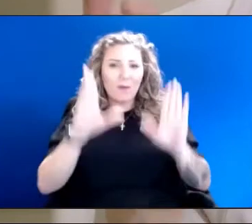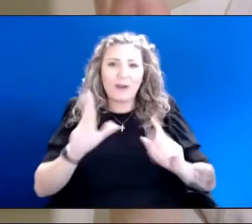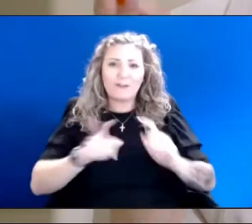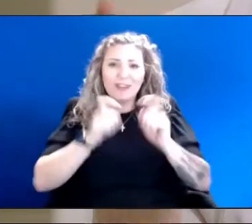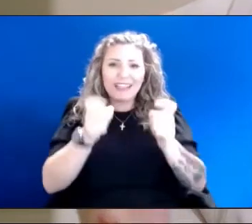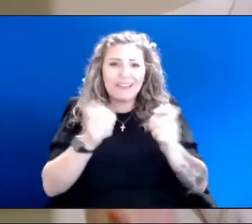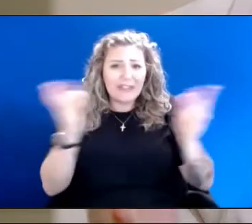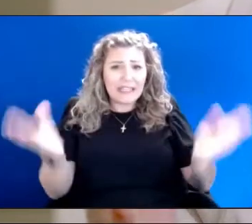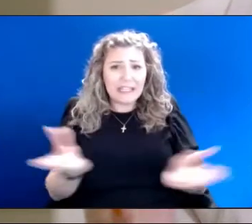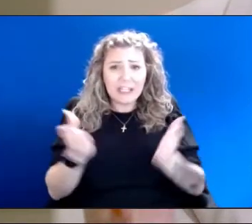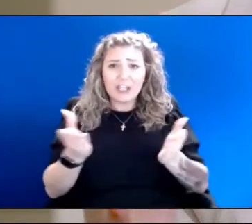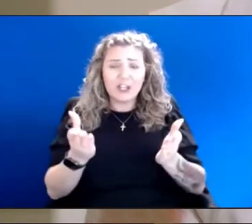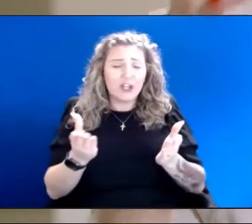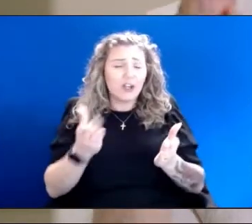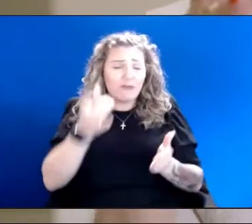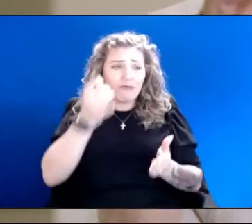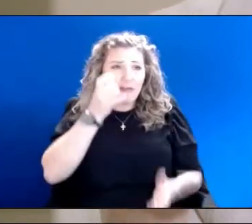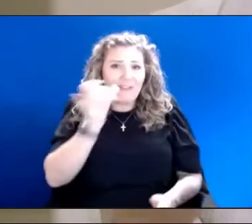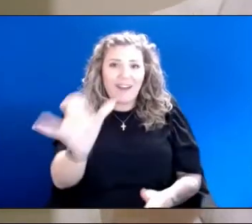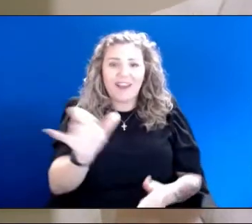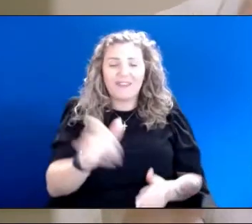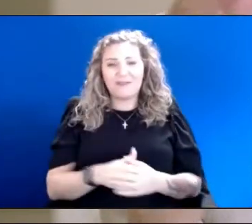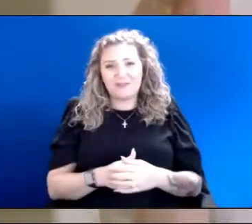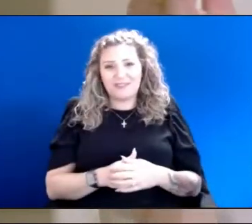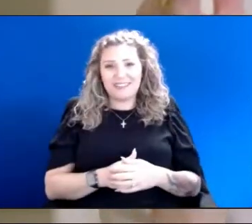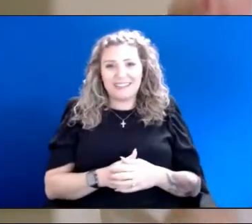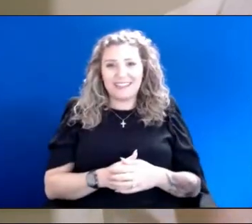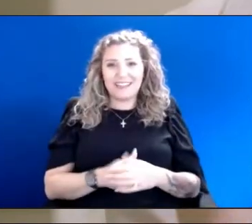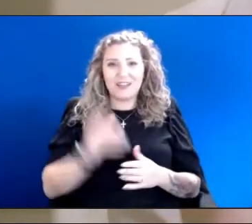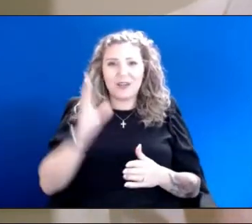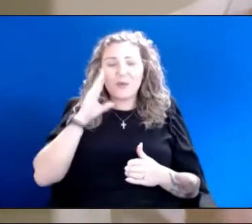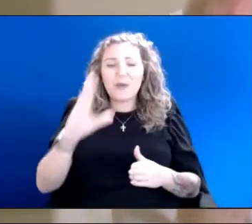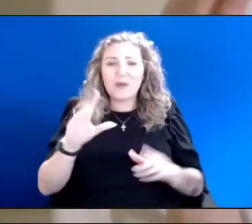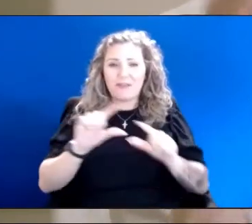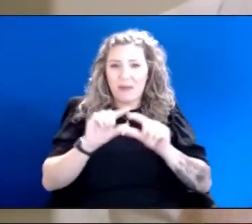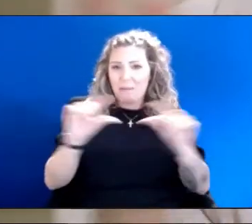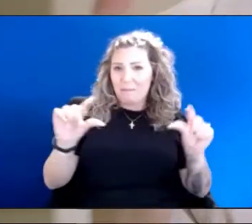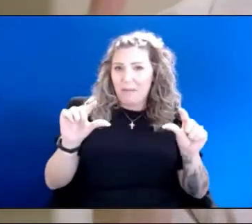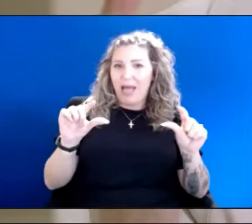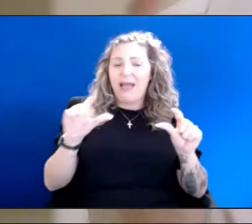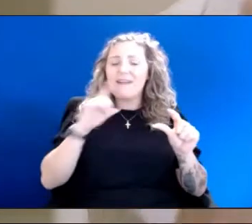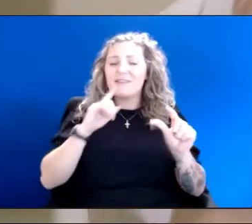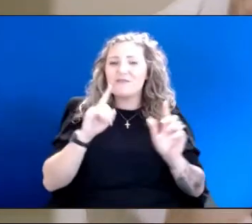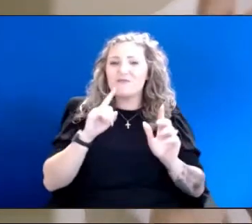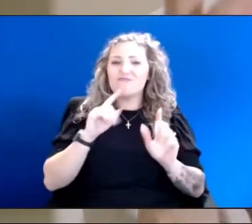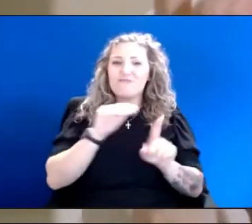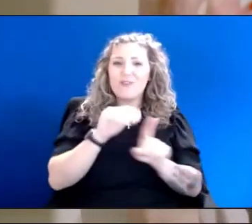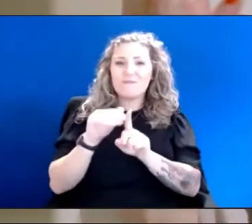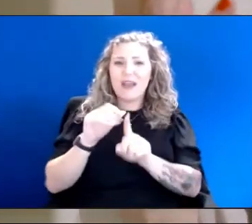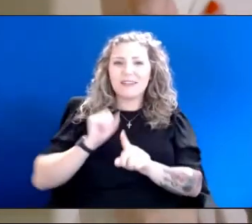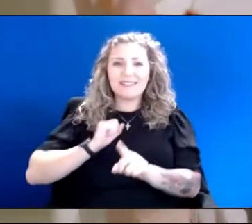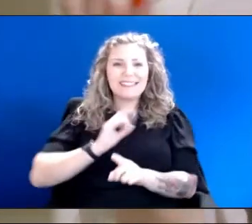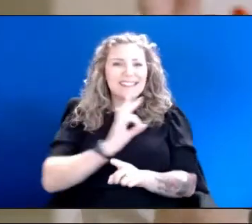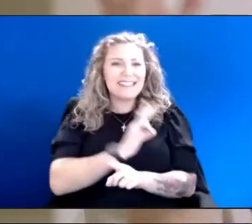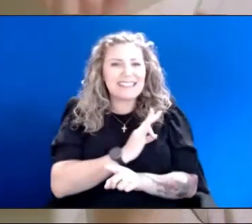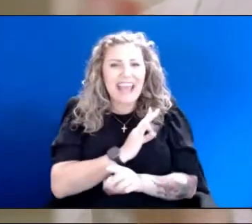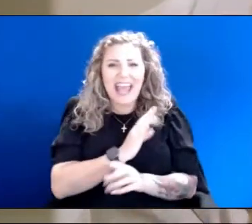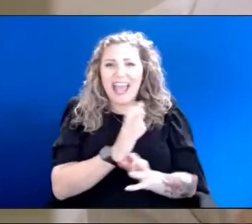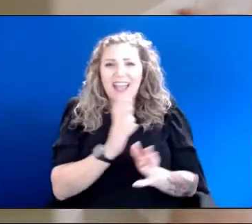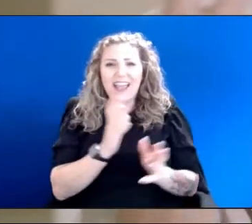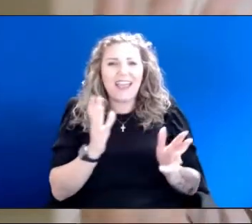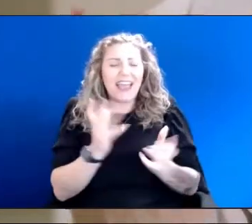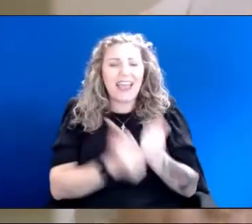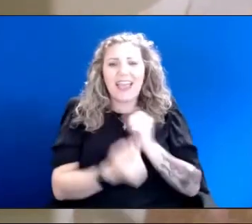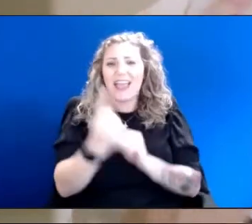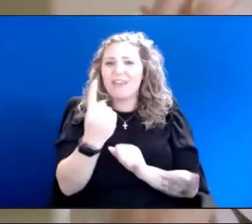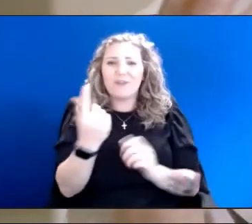here for always. And there'll be a plaque, and it will remind staff and everybody